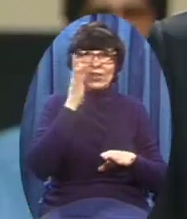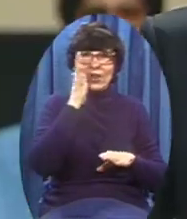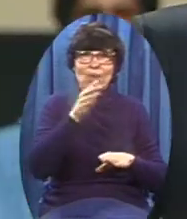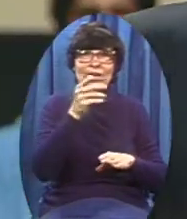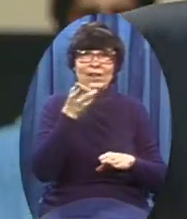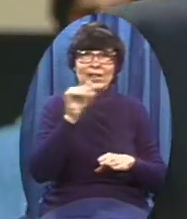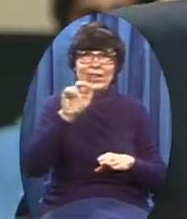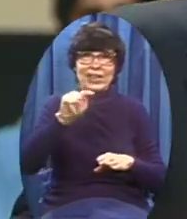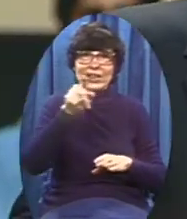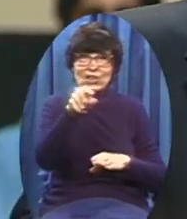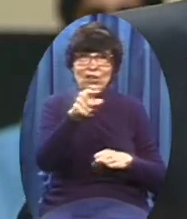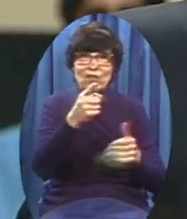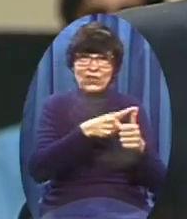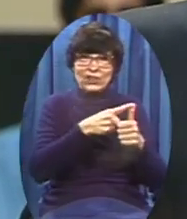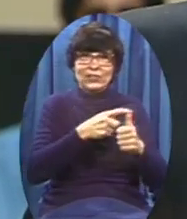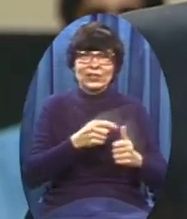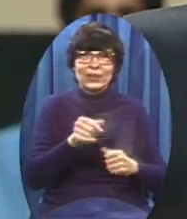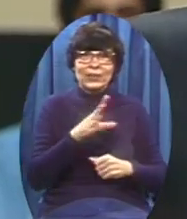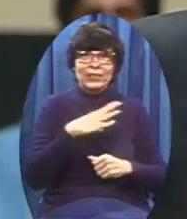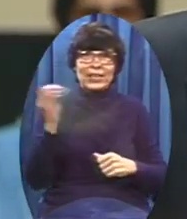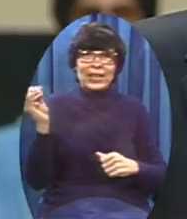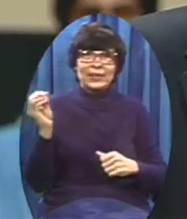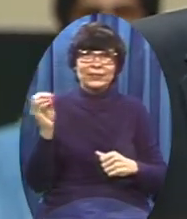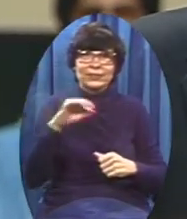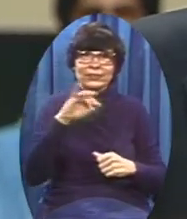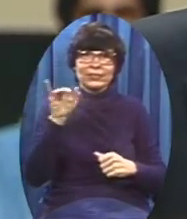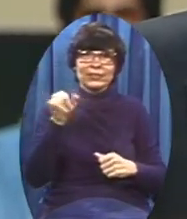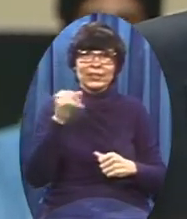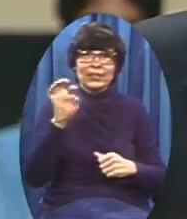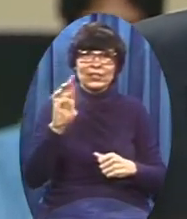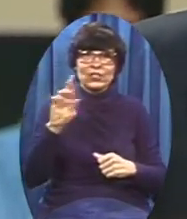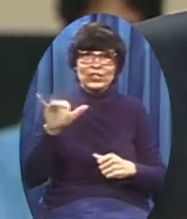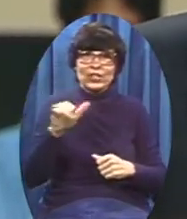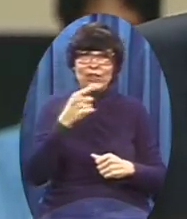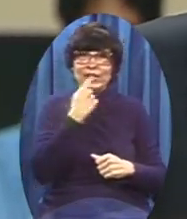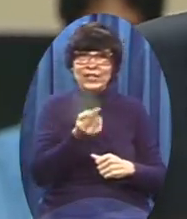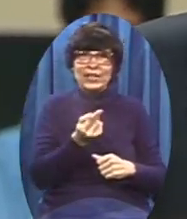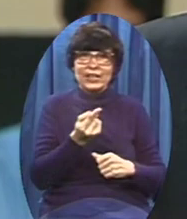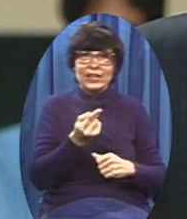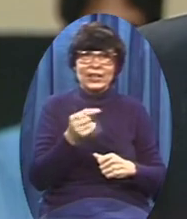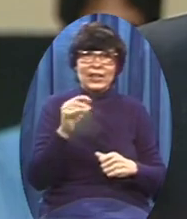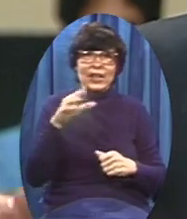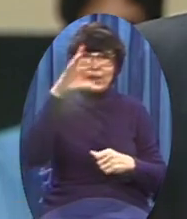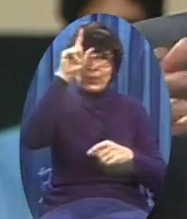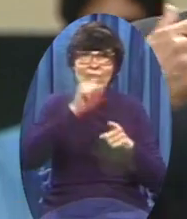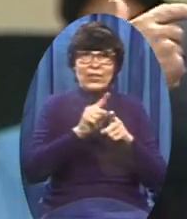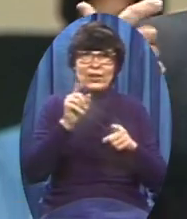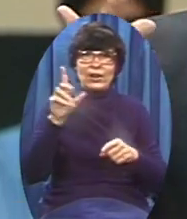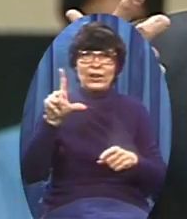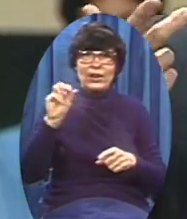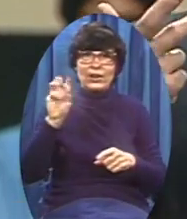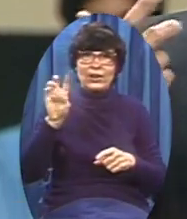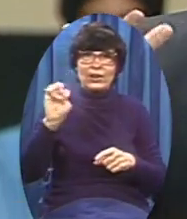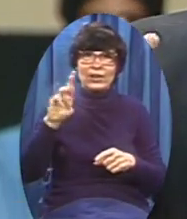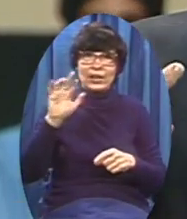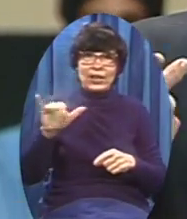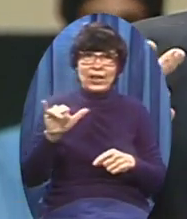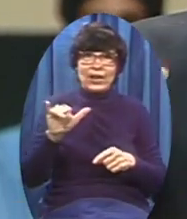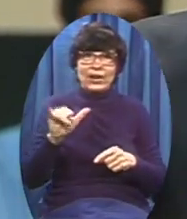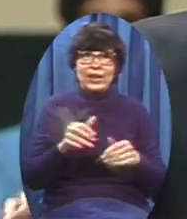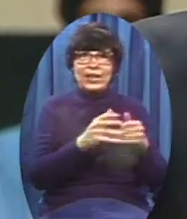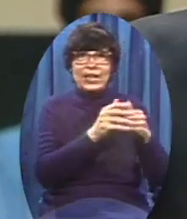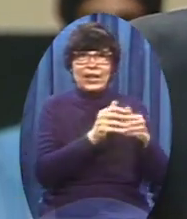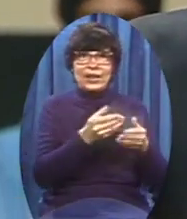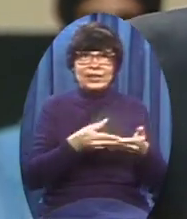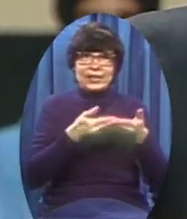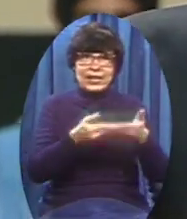And Brother Jerry said, now, Brother Lowry, if you'll take his bags on over to your house, I want to take him around and show him over Liberty Mountain and